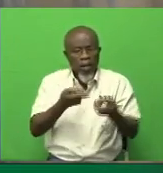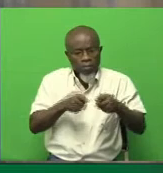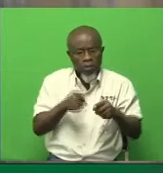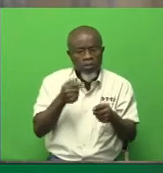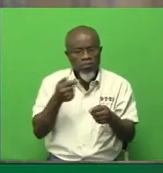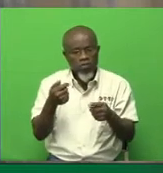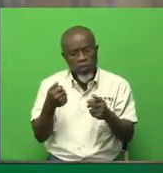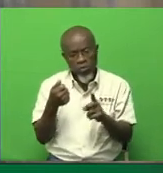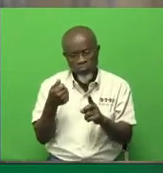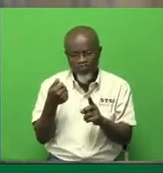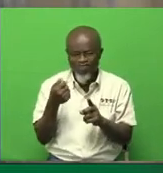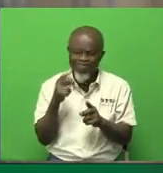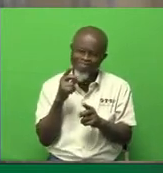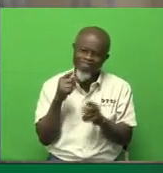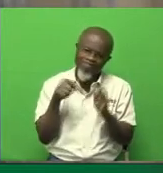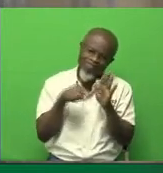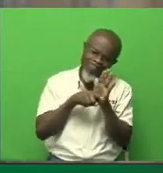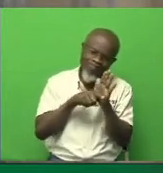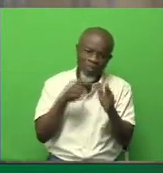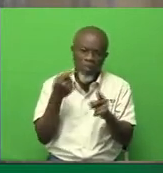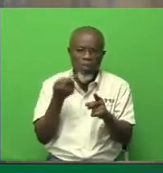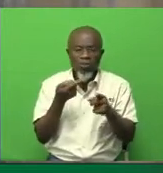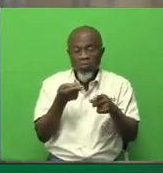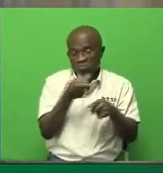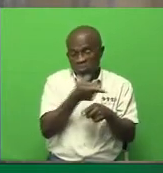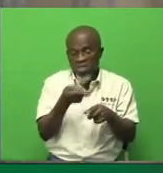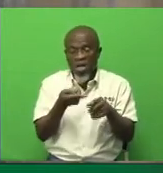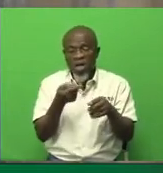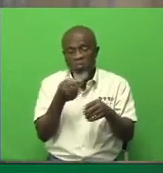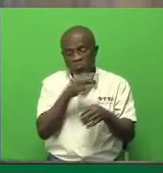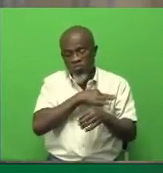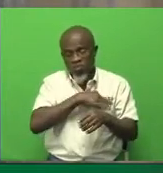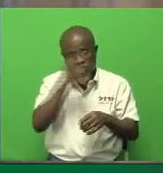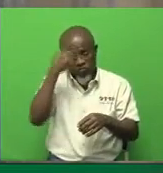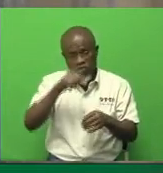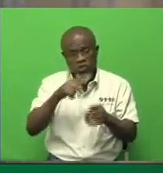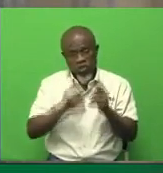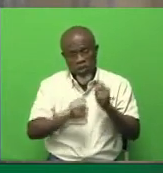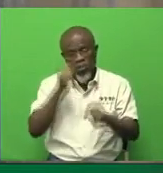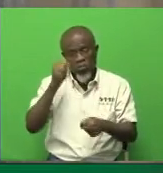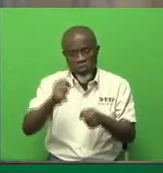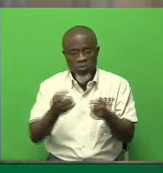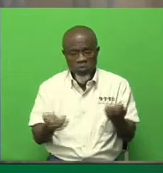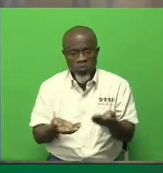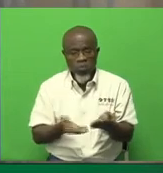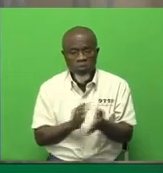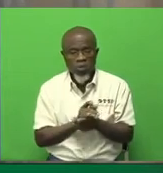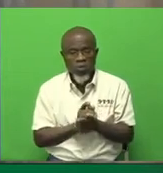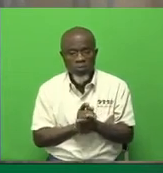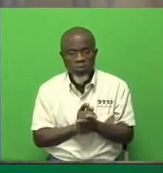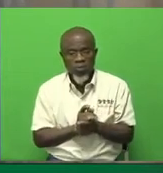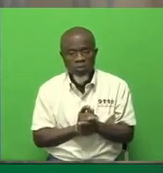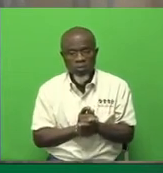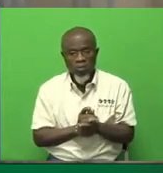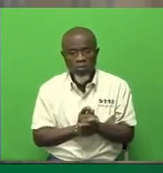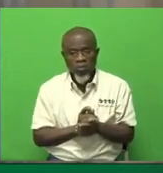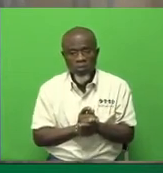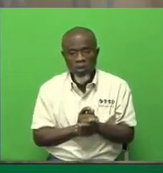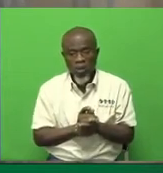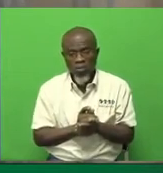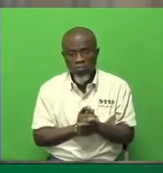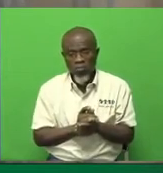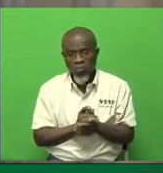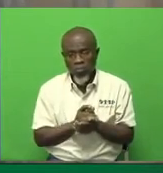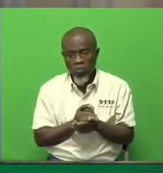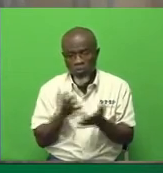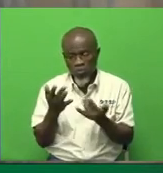needs to be addressed and I trust that Minnesota will be able to answer the quotations I gave about the the